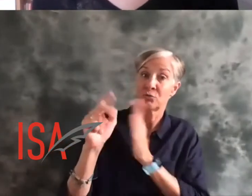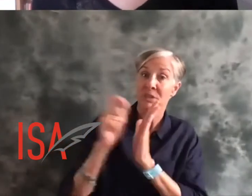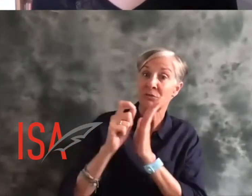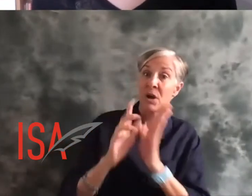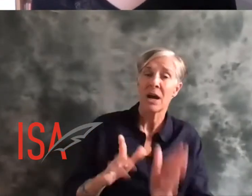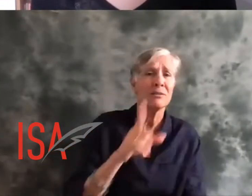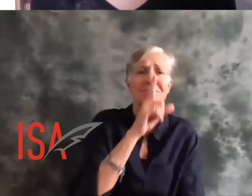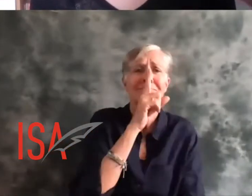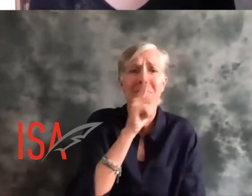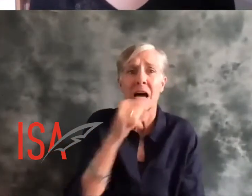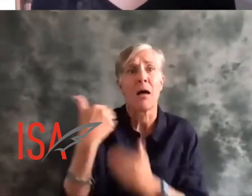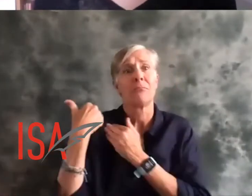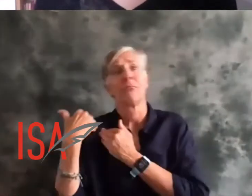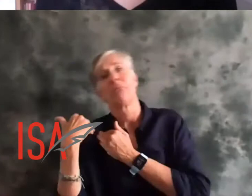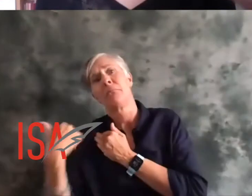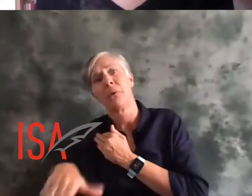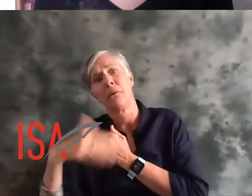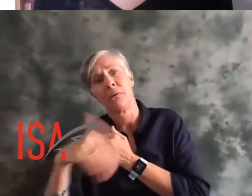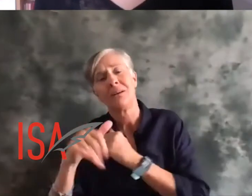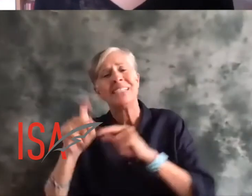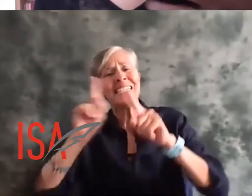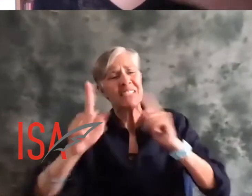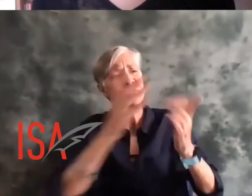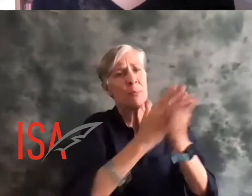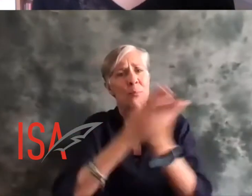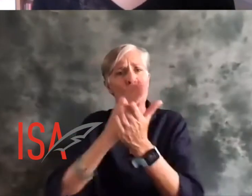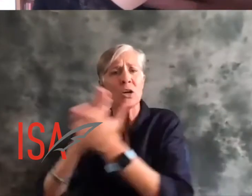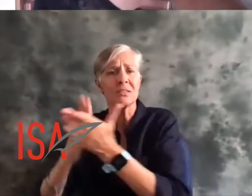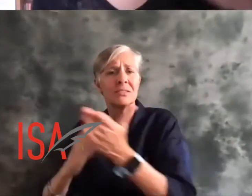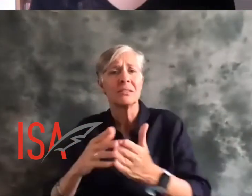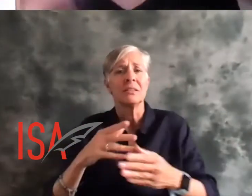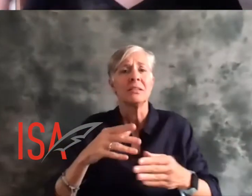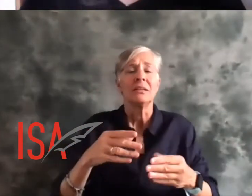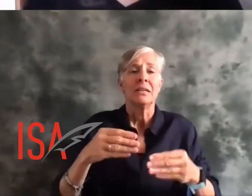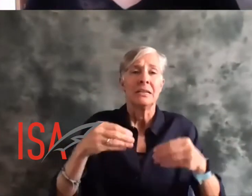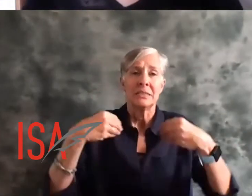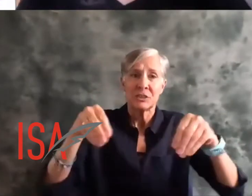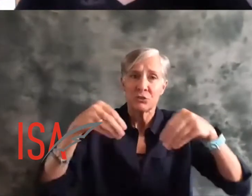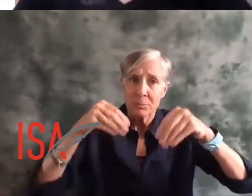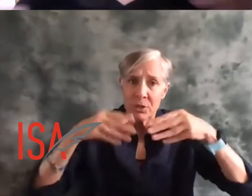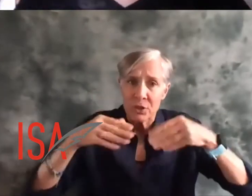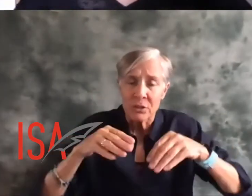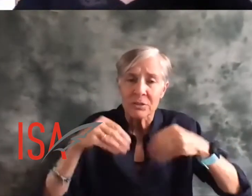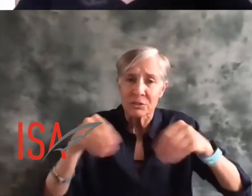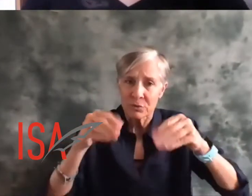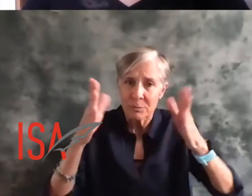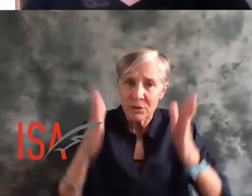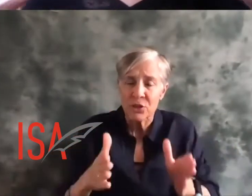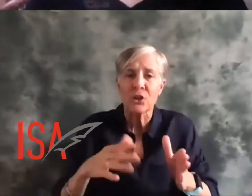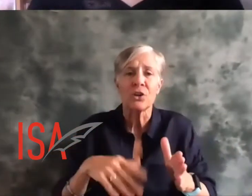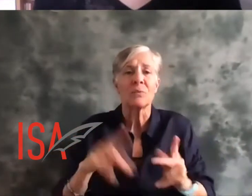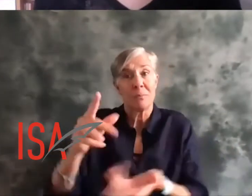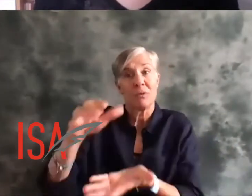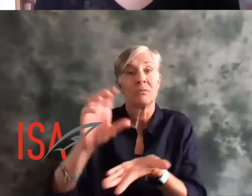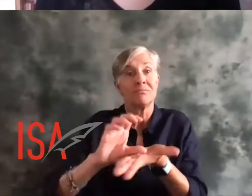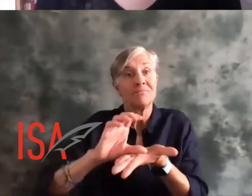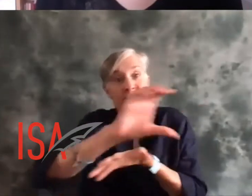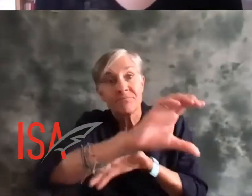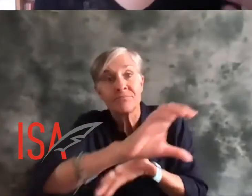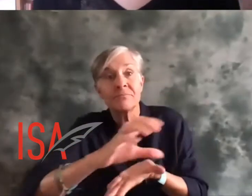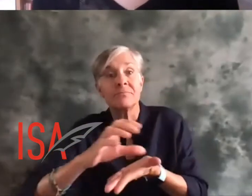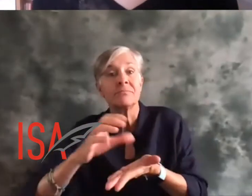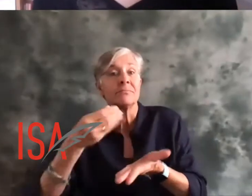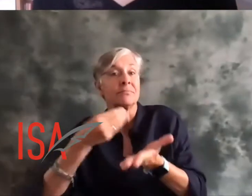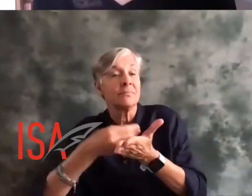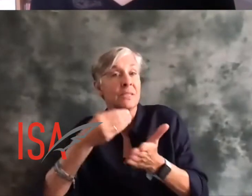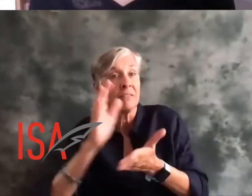bottleneck is, right? I mean, there are all these different parts of things, like the distributors, the people who are giving money to fund independent